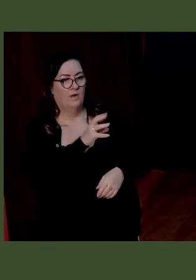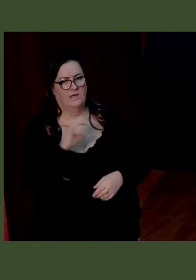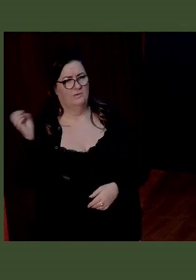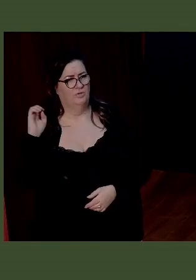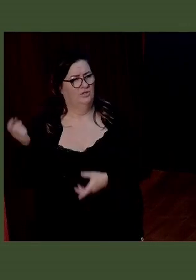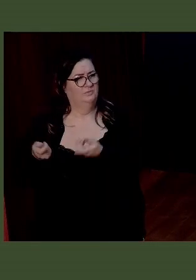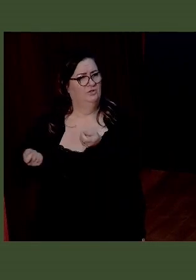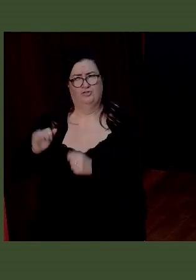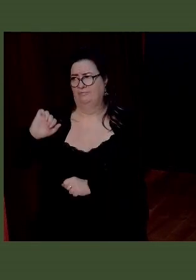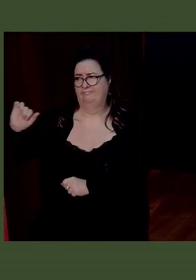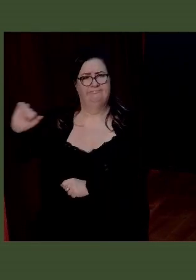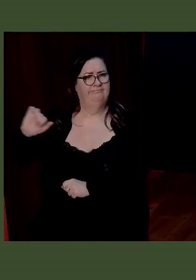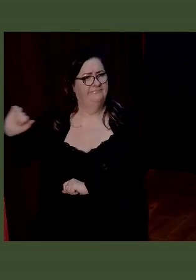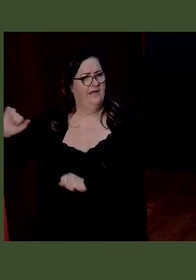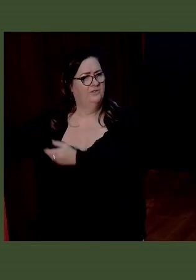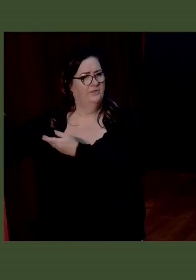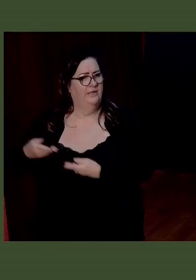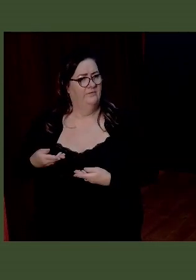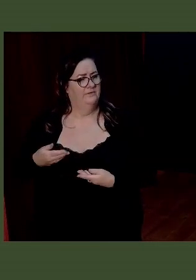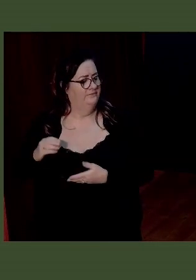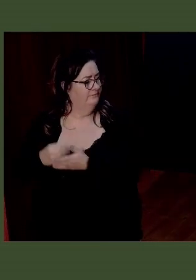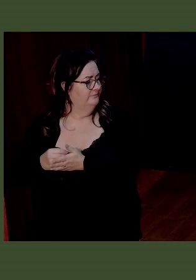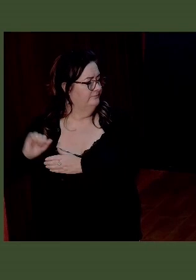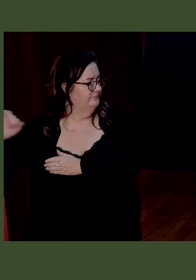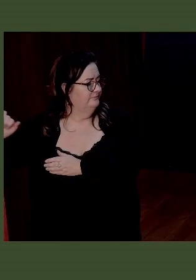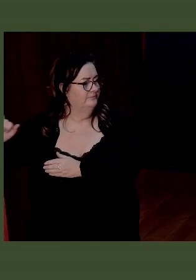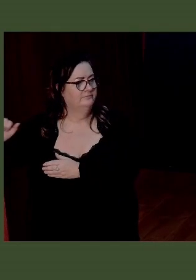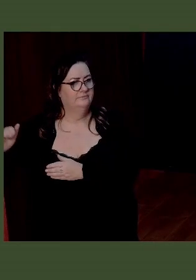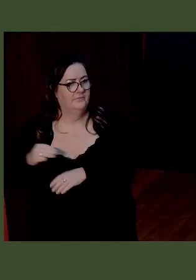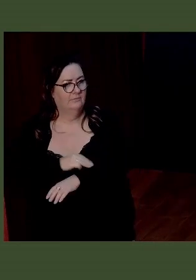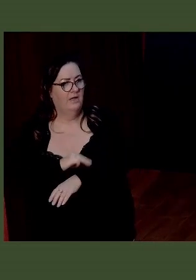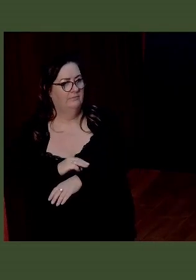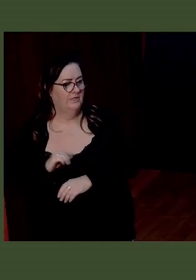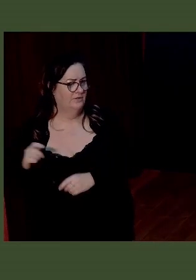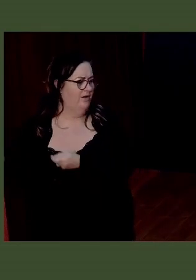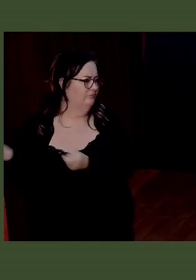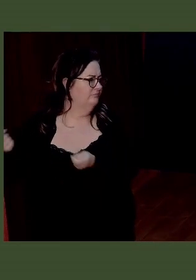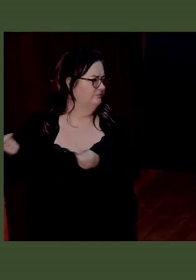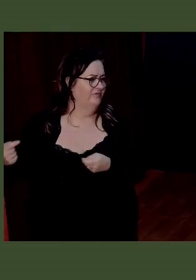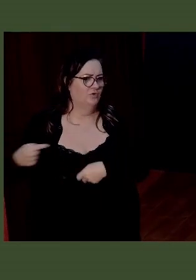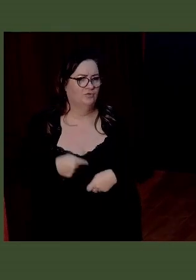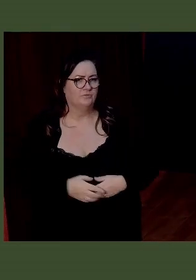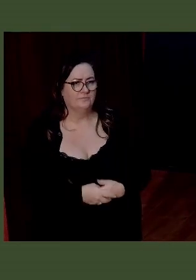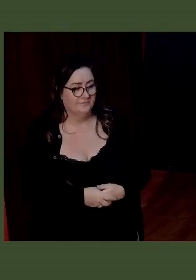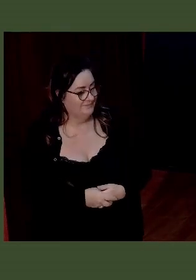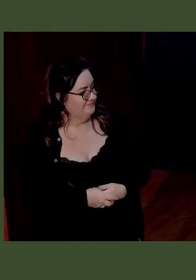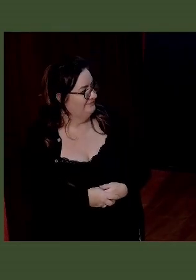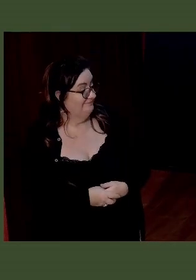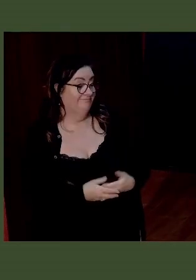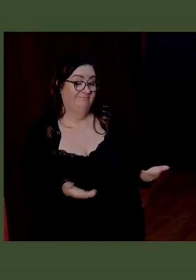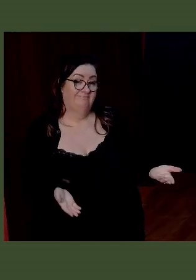British administration and from hereditary and economic causes arising out of foreign domination.